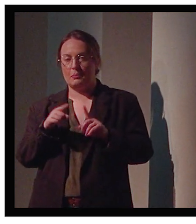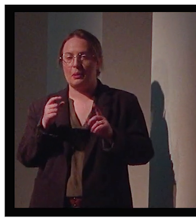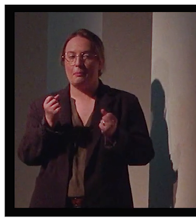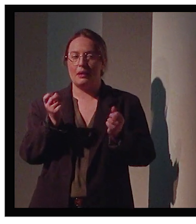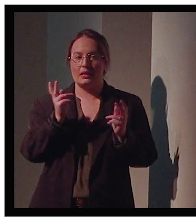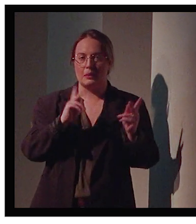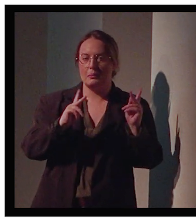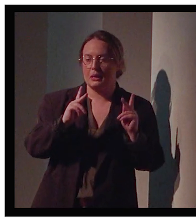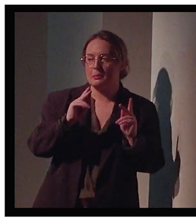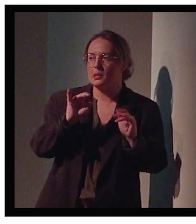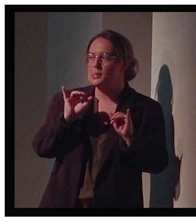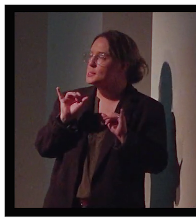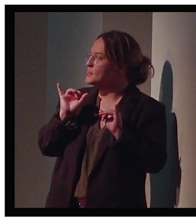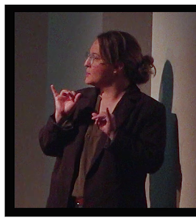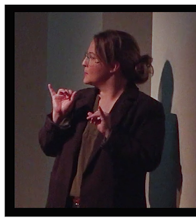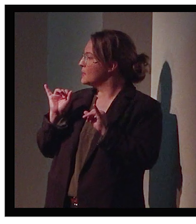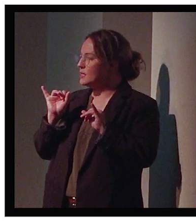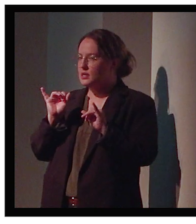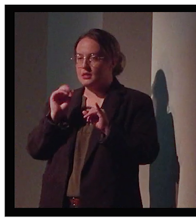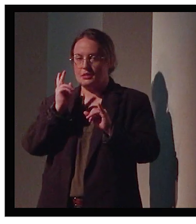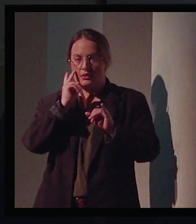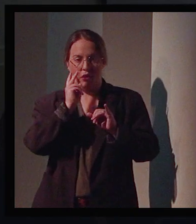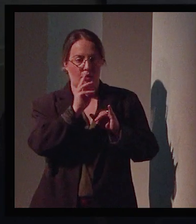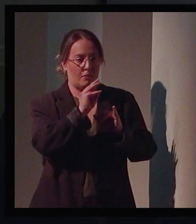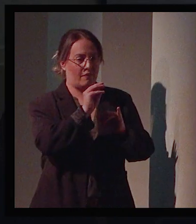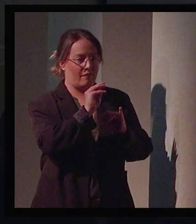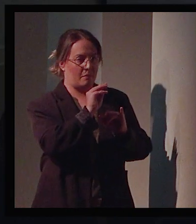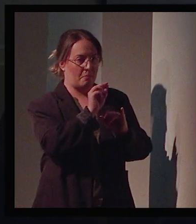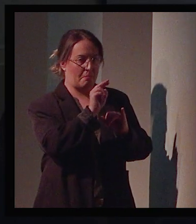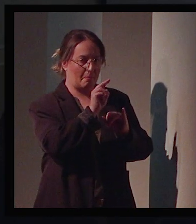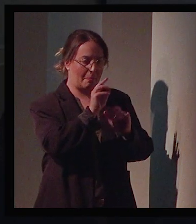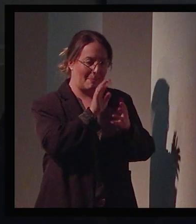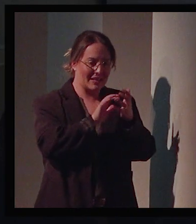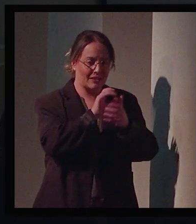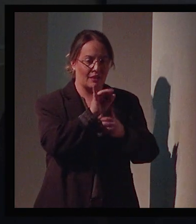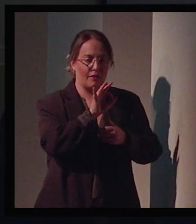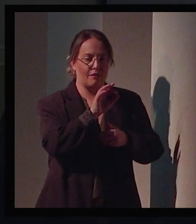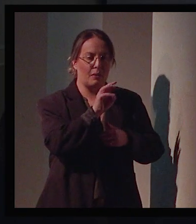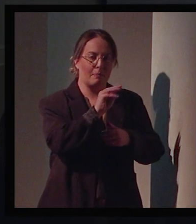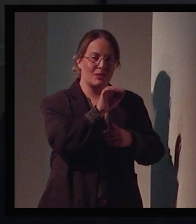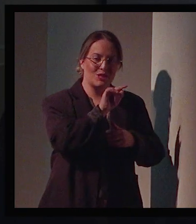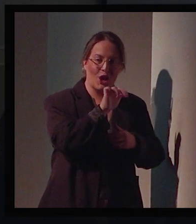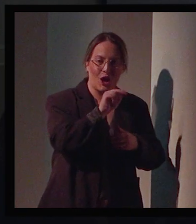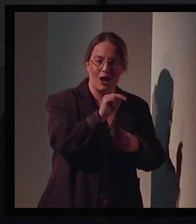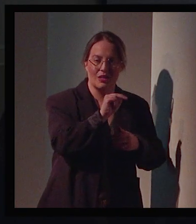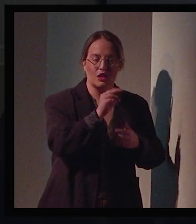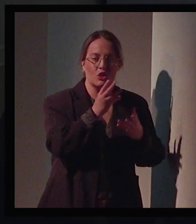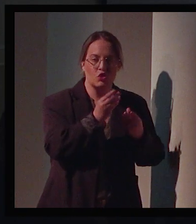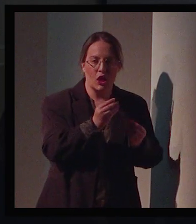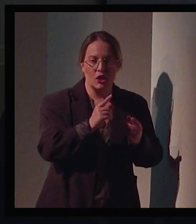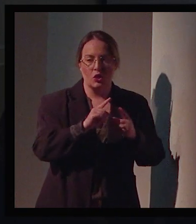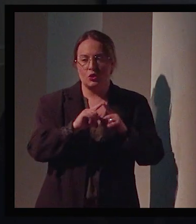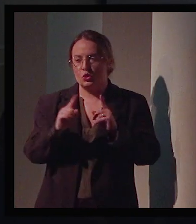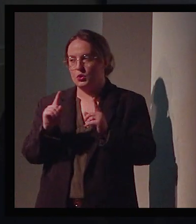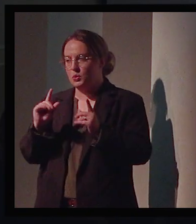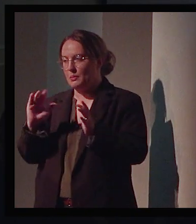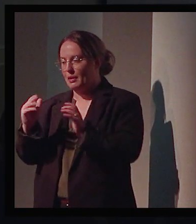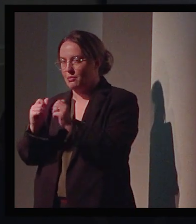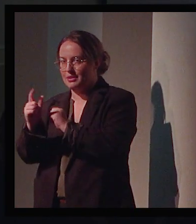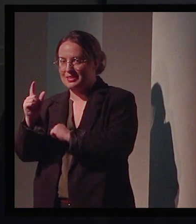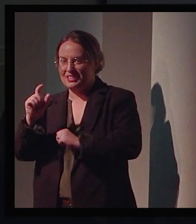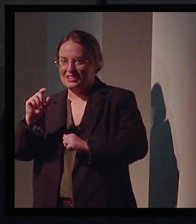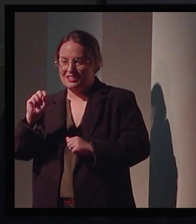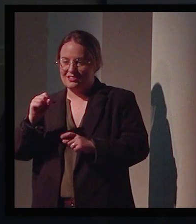gentle vision with Millet's savage one. As one writer described in 1868, quote, "Monsieur Breton